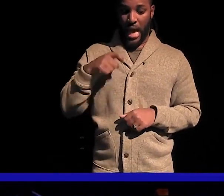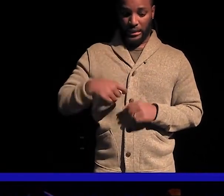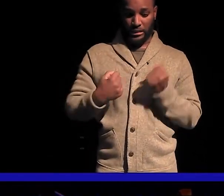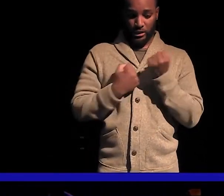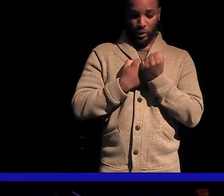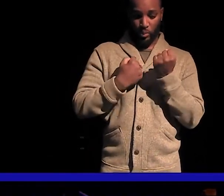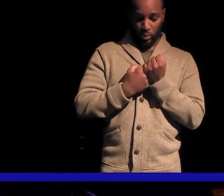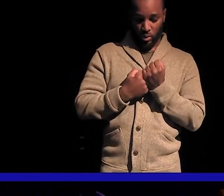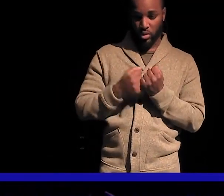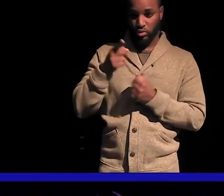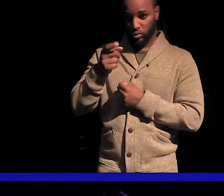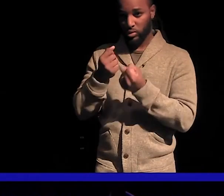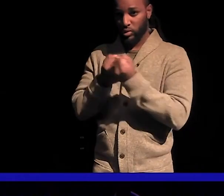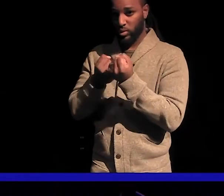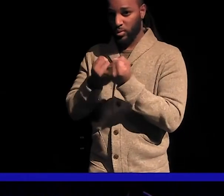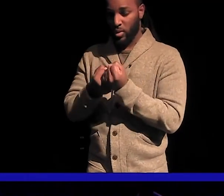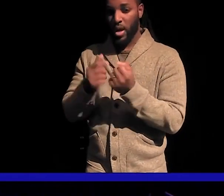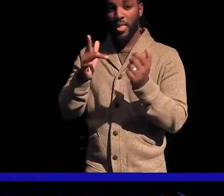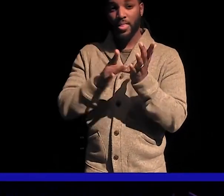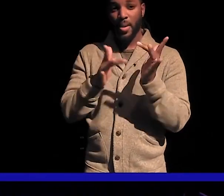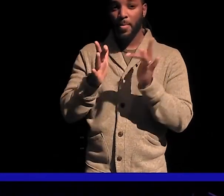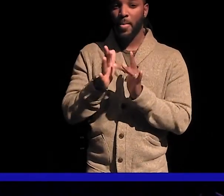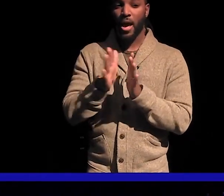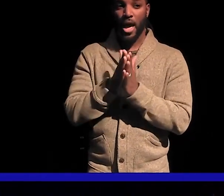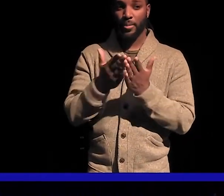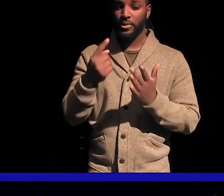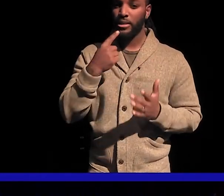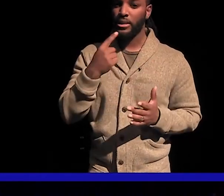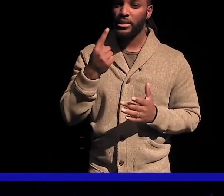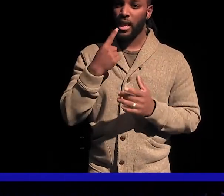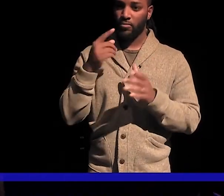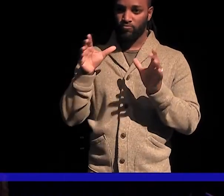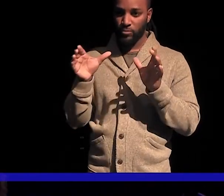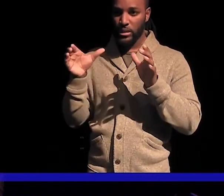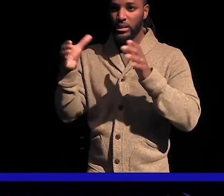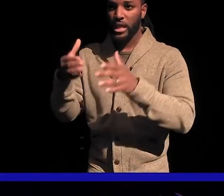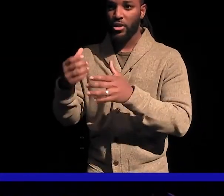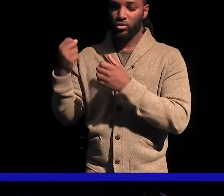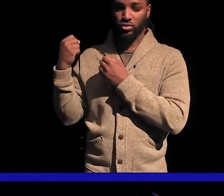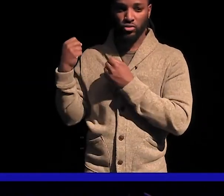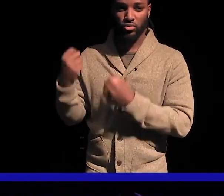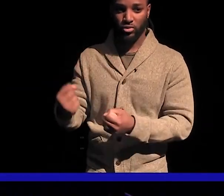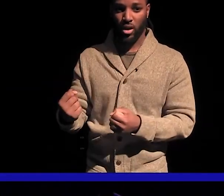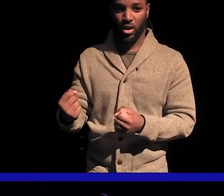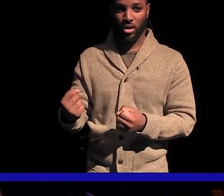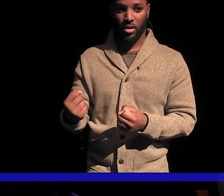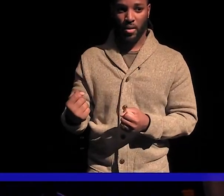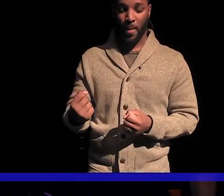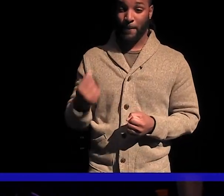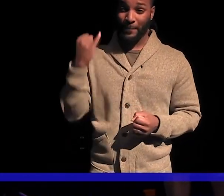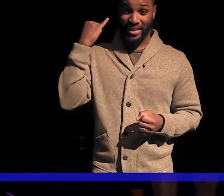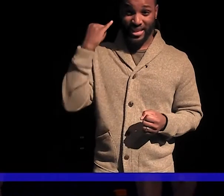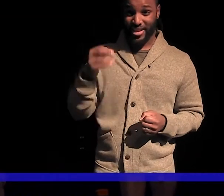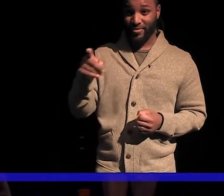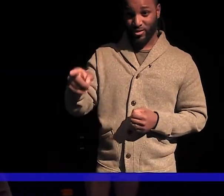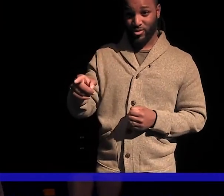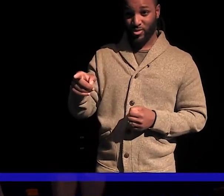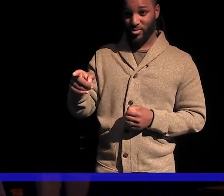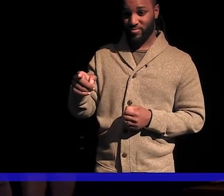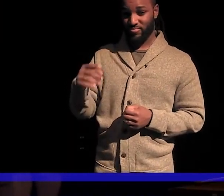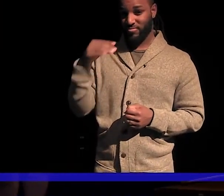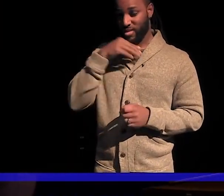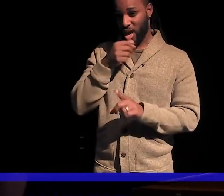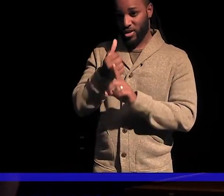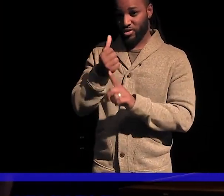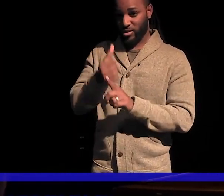sides. Bible says open rebuke is better than hidden love. You can love me all you want, but if you don't tell me the truth about me, you're not doing me no favors.